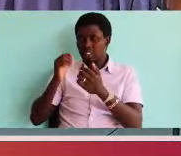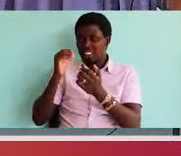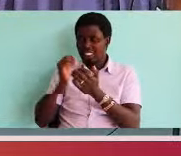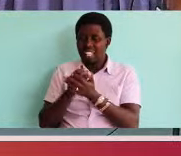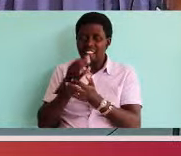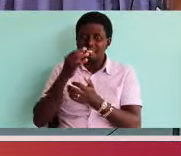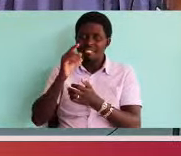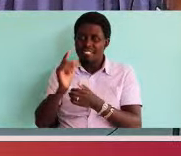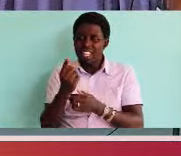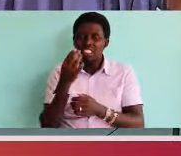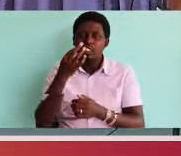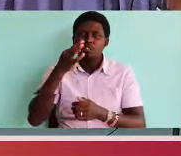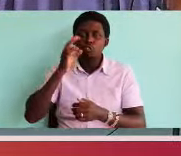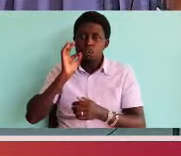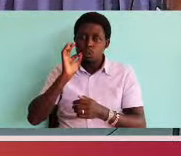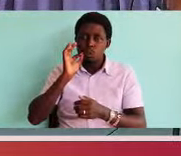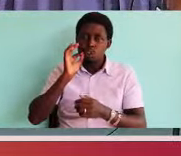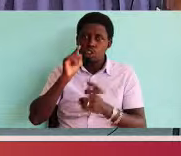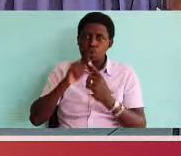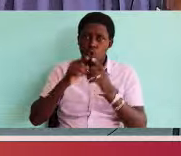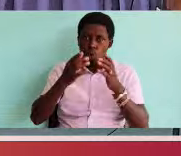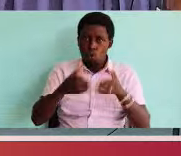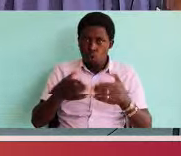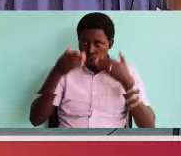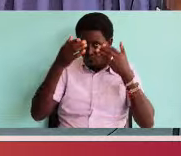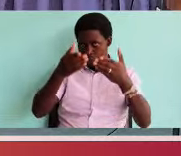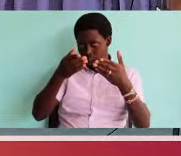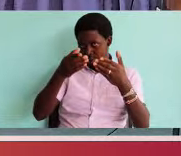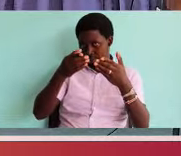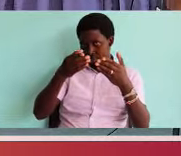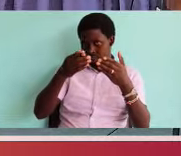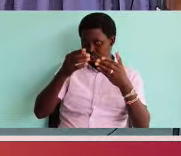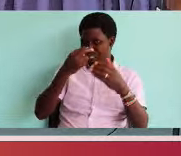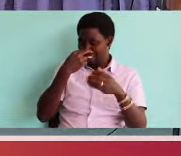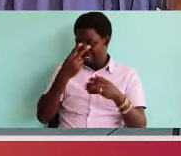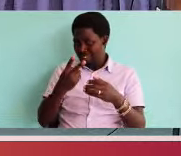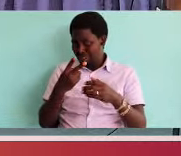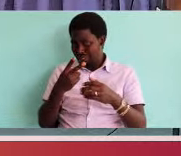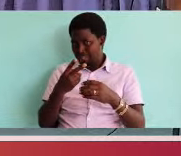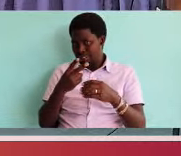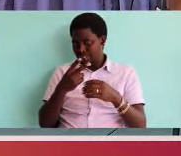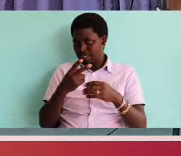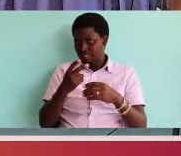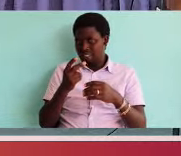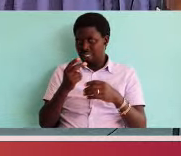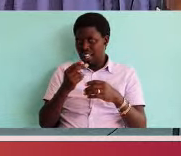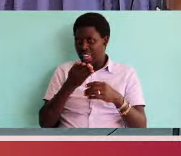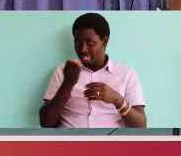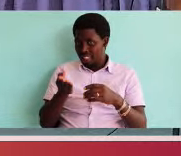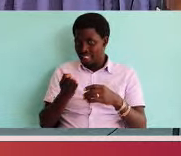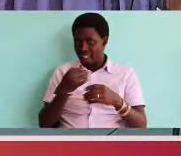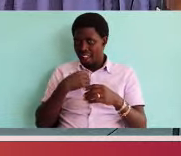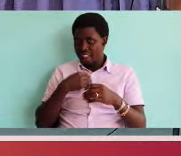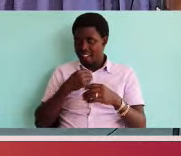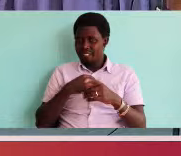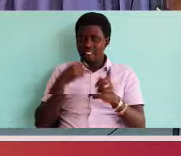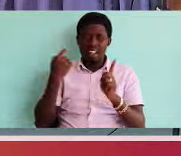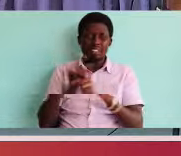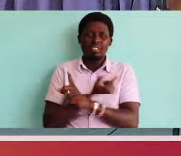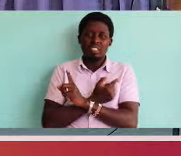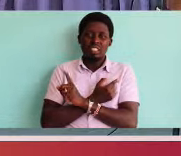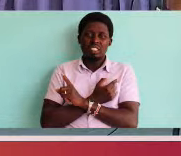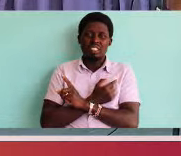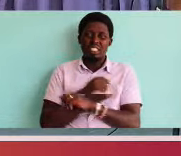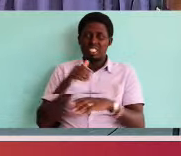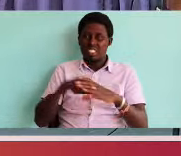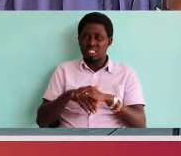an offering. You can notice that there is a difference in the